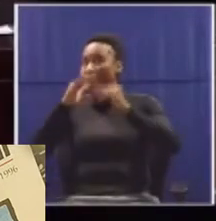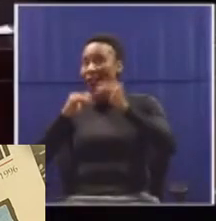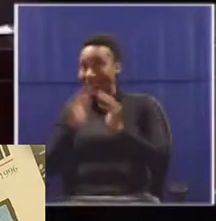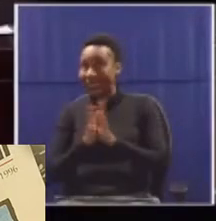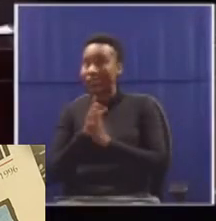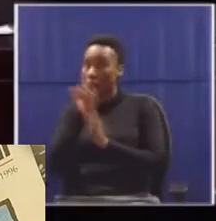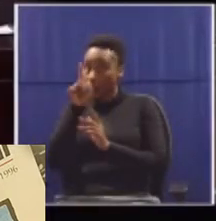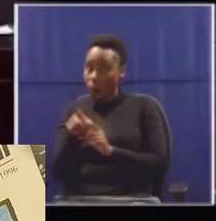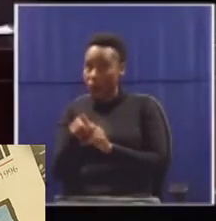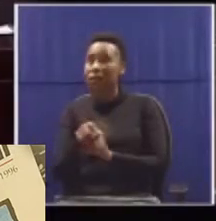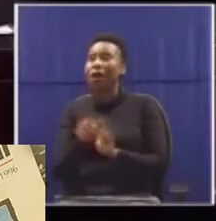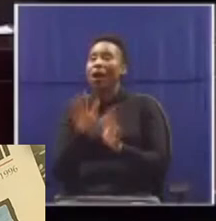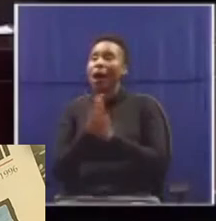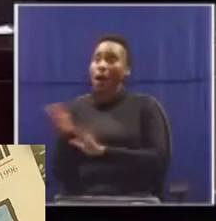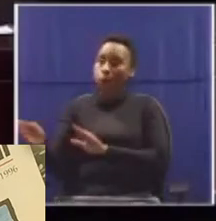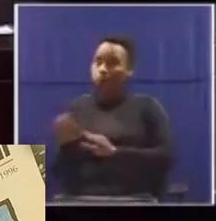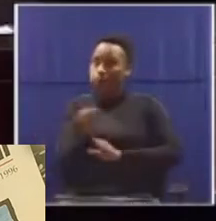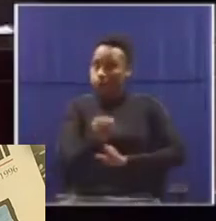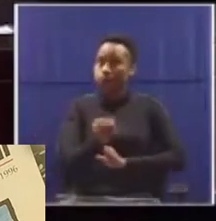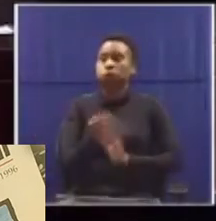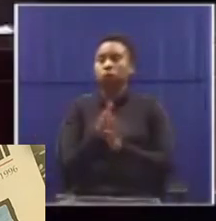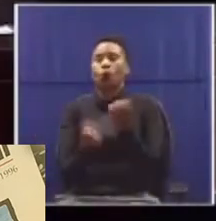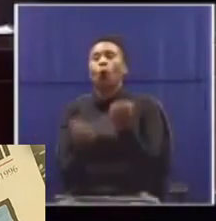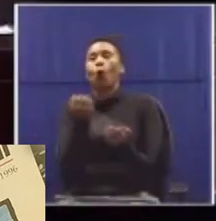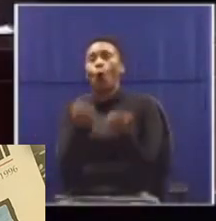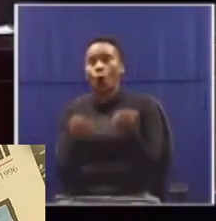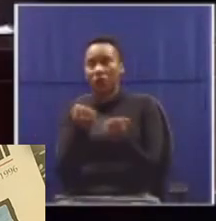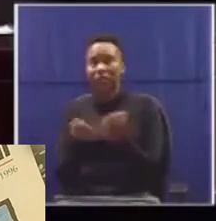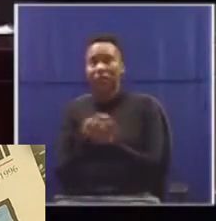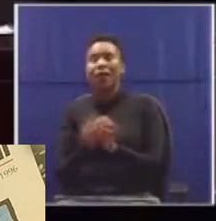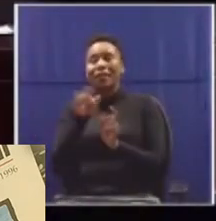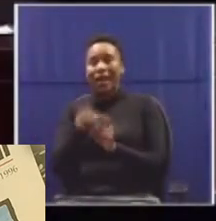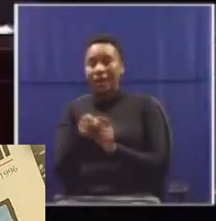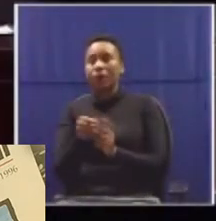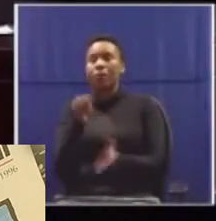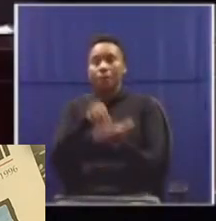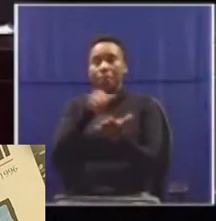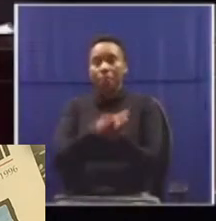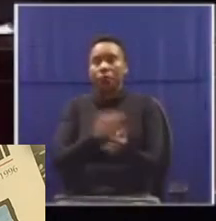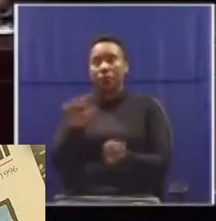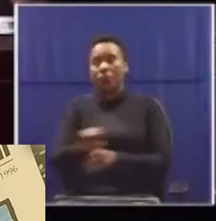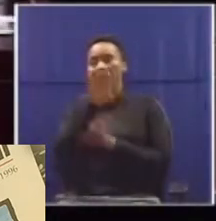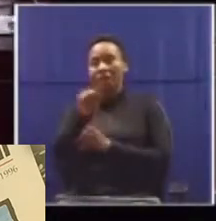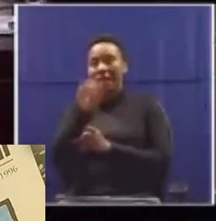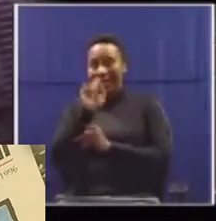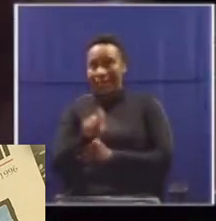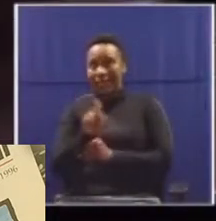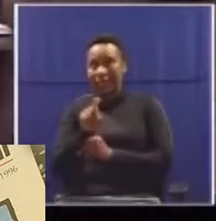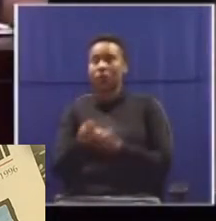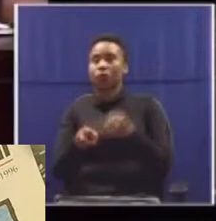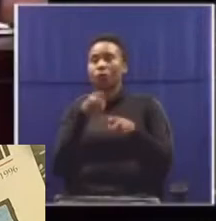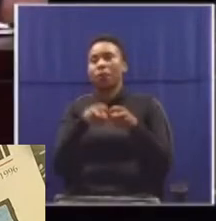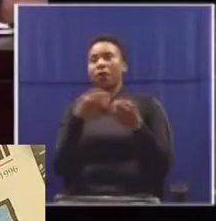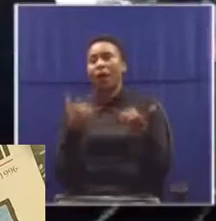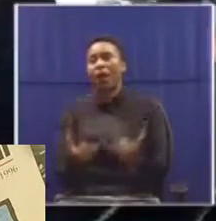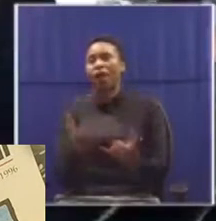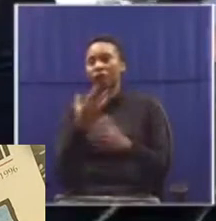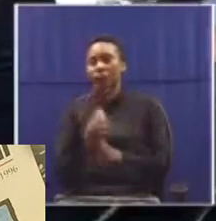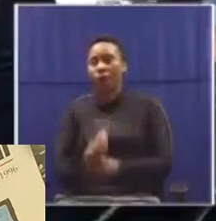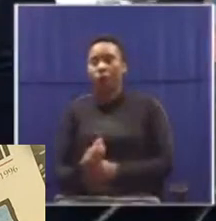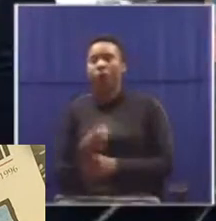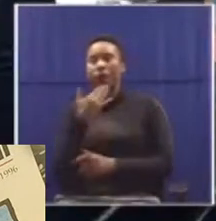majority party seems unable to do resulting in this great listing I thank you thank you honorable